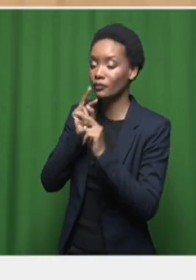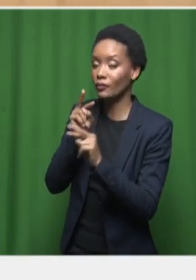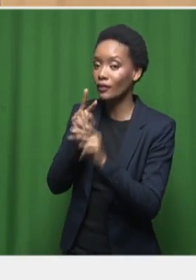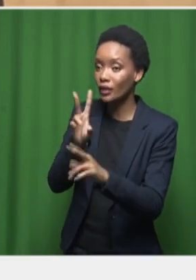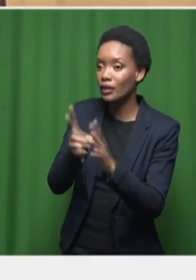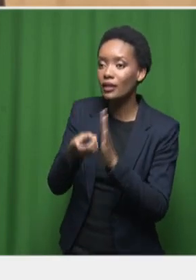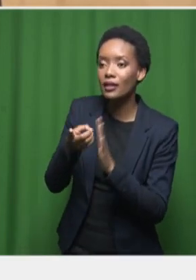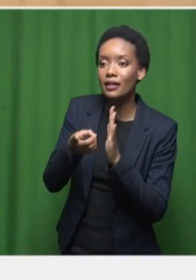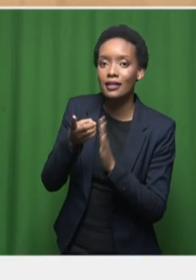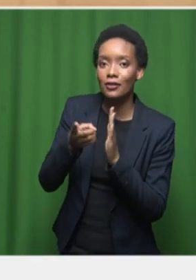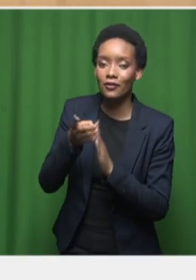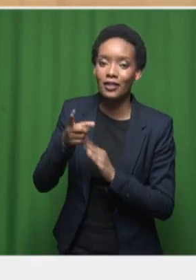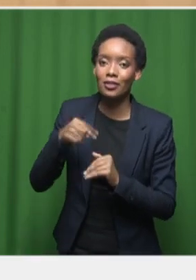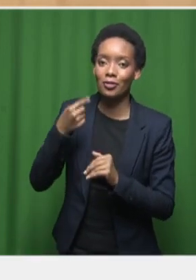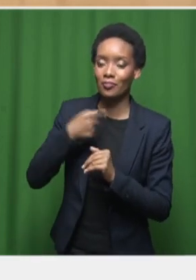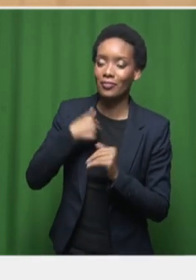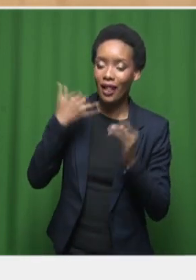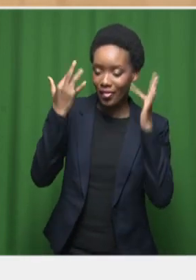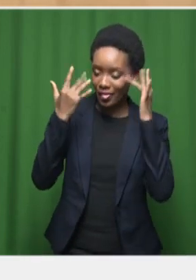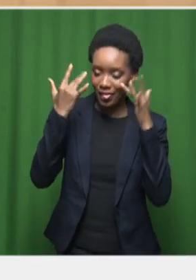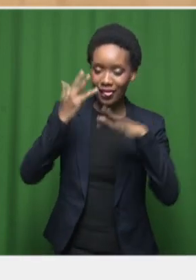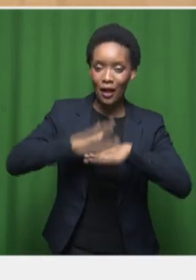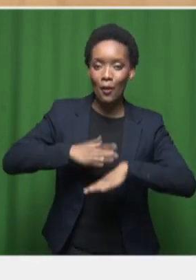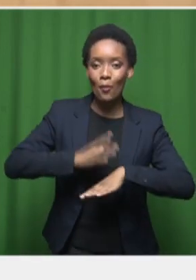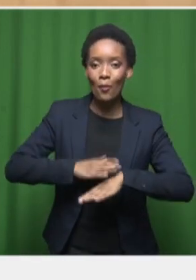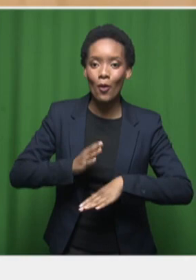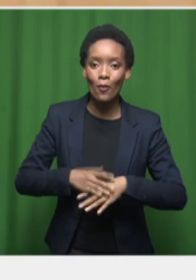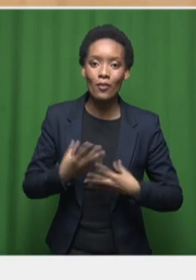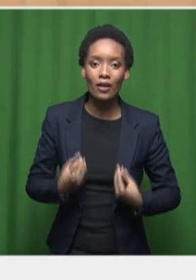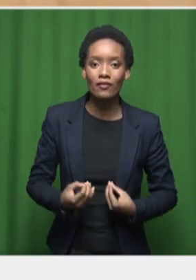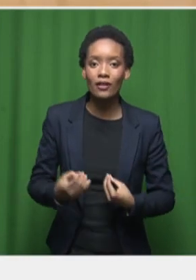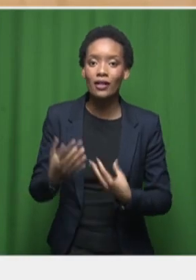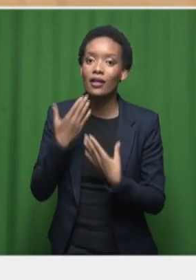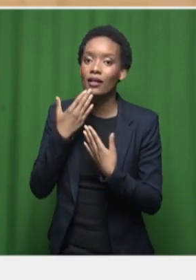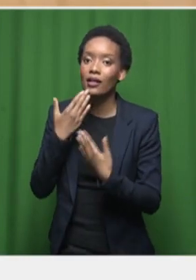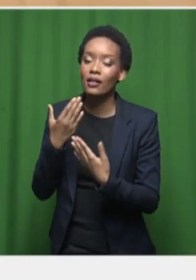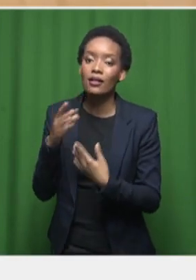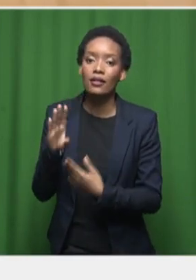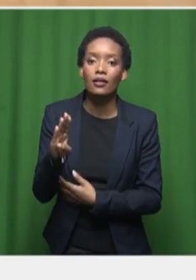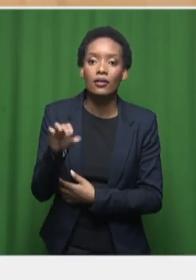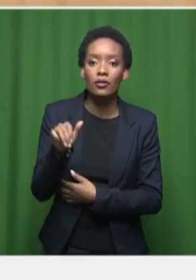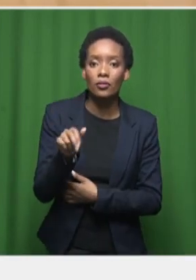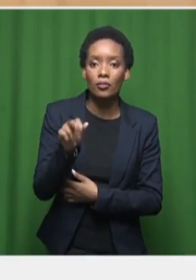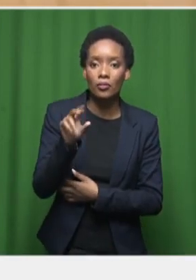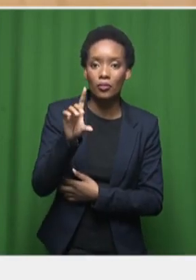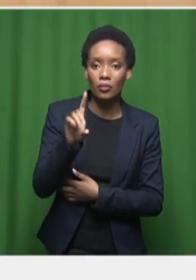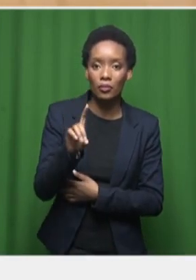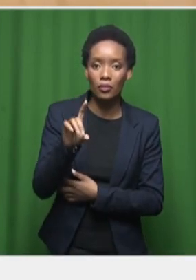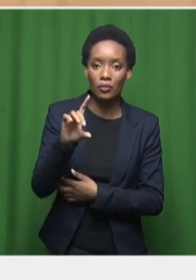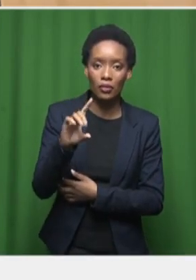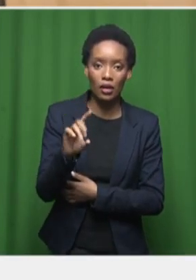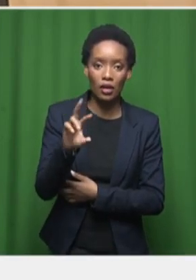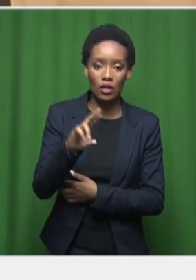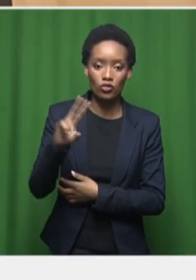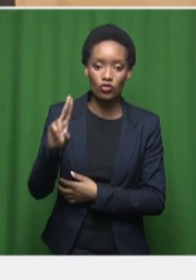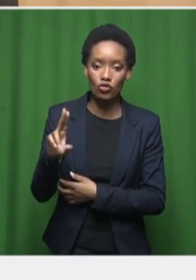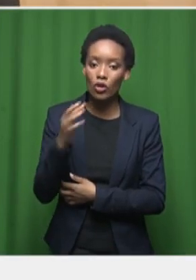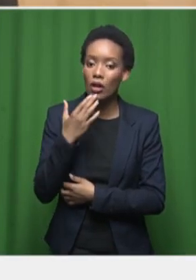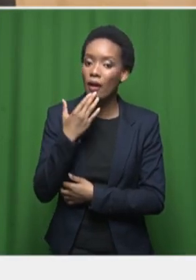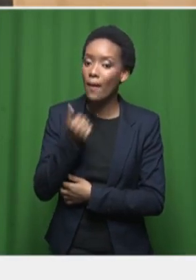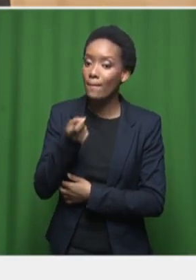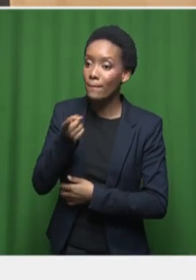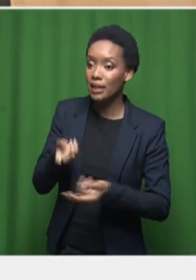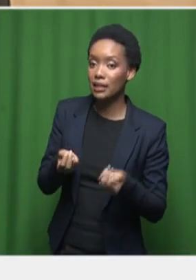as well. But thank you so much for your time this morning, Abdulbaqi Badru. Thank you so much, Sakina. Thanks so much. And keep us abreast of